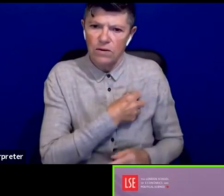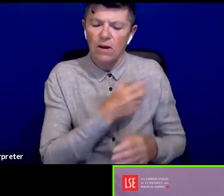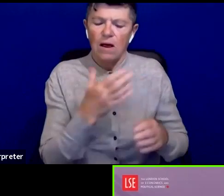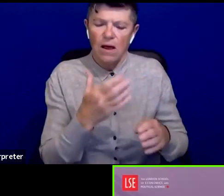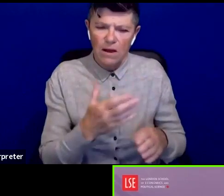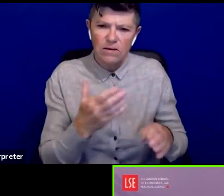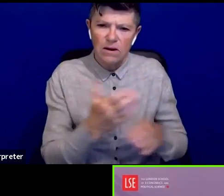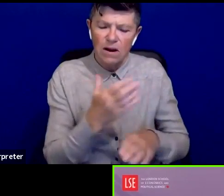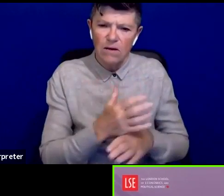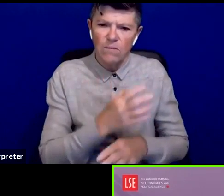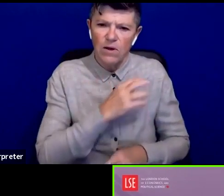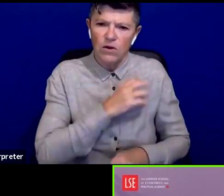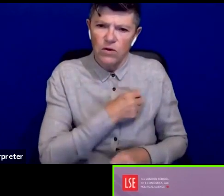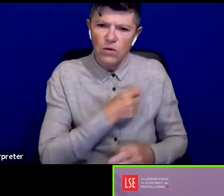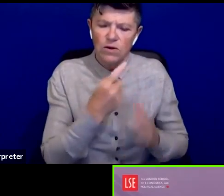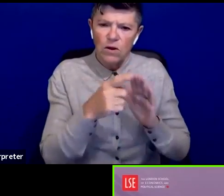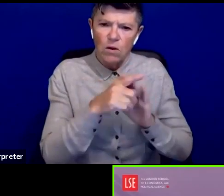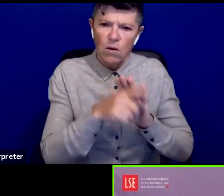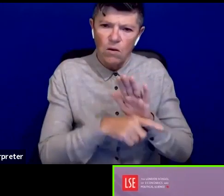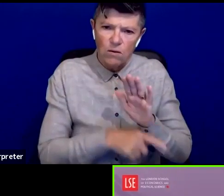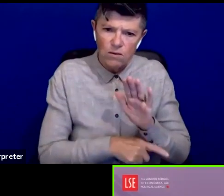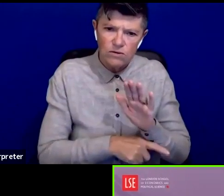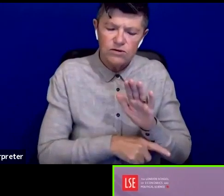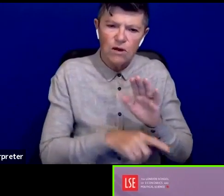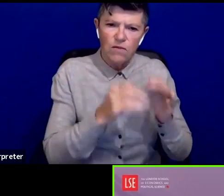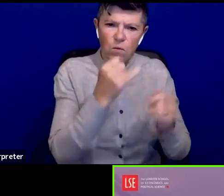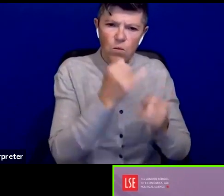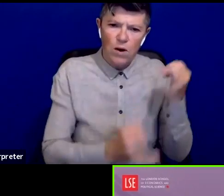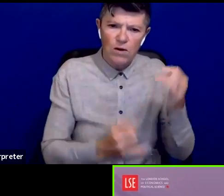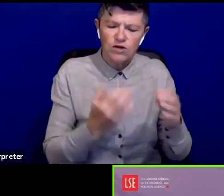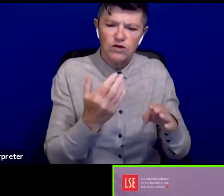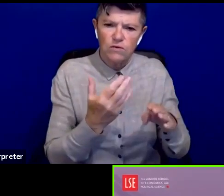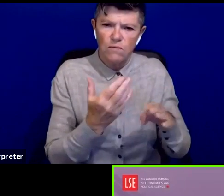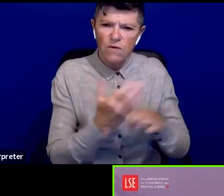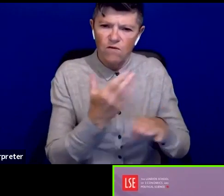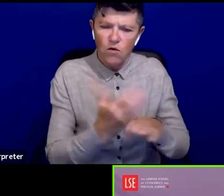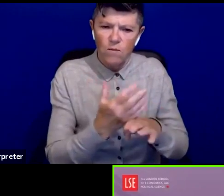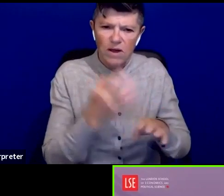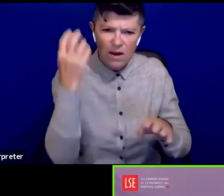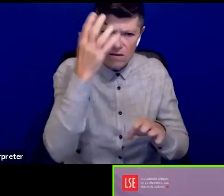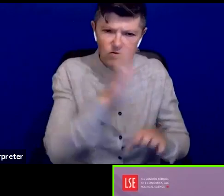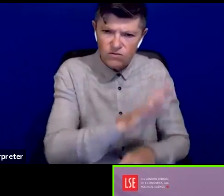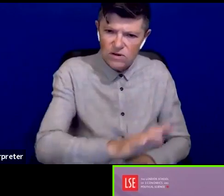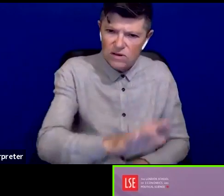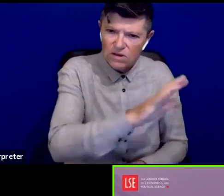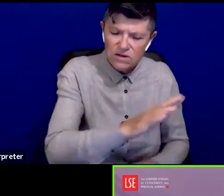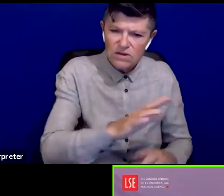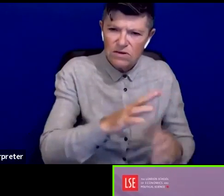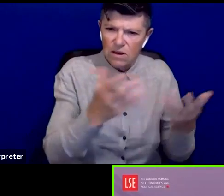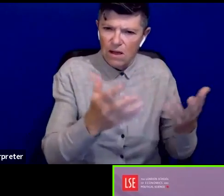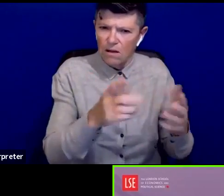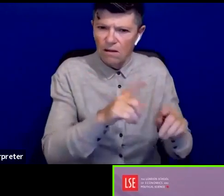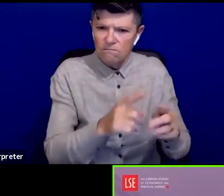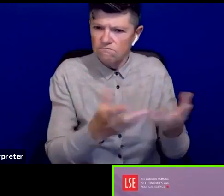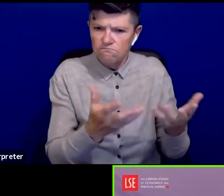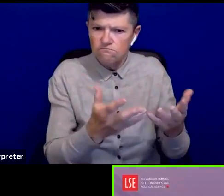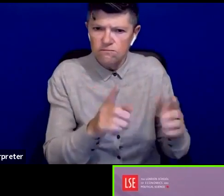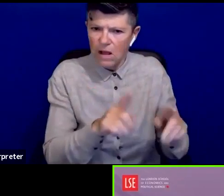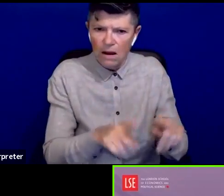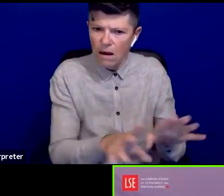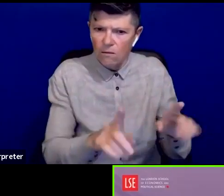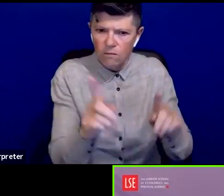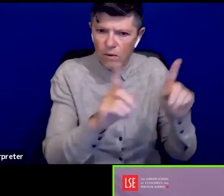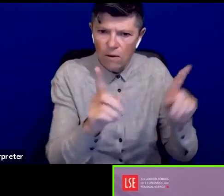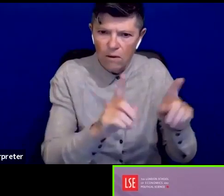the worst performing countries in Latin America? And how fractured is the union movement? Too many unions may lead them to